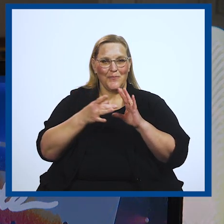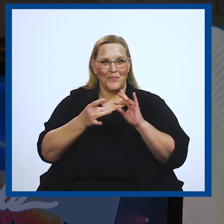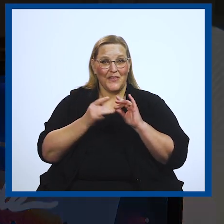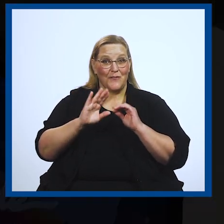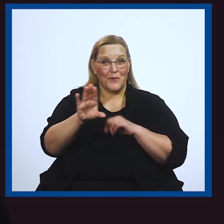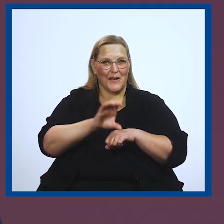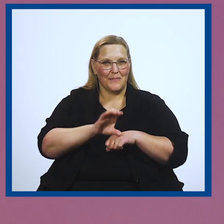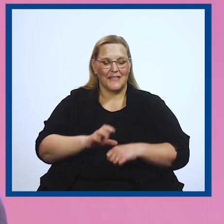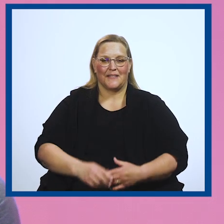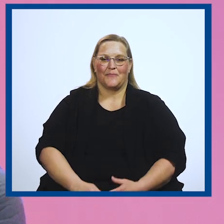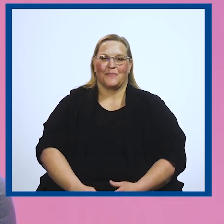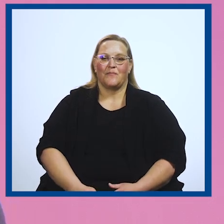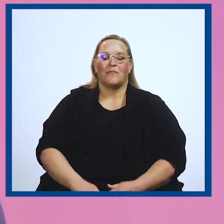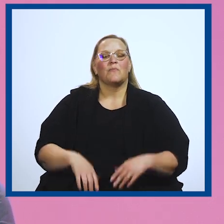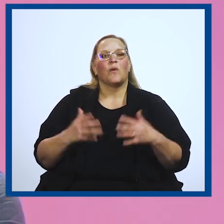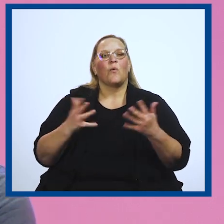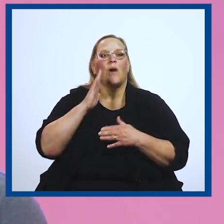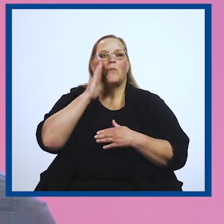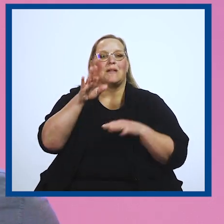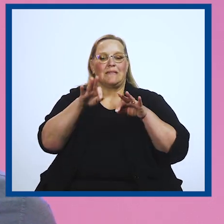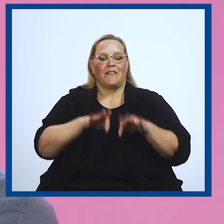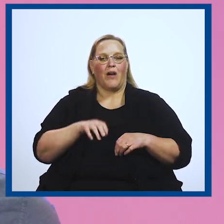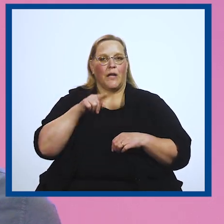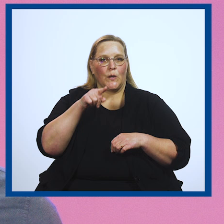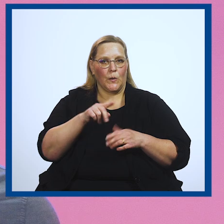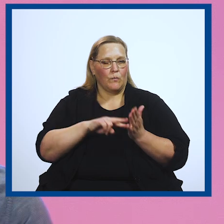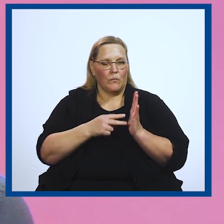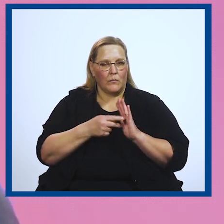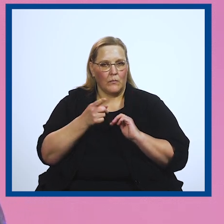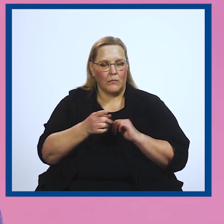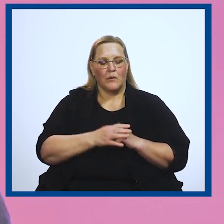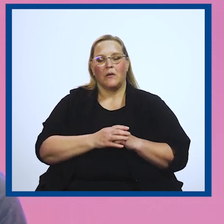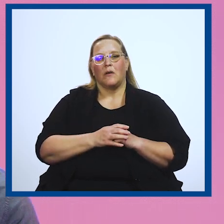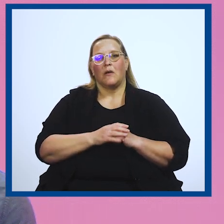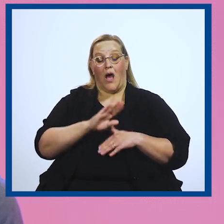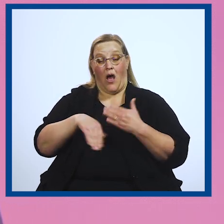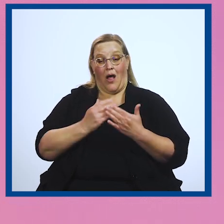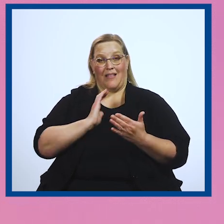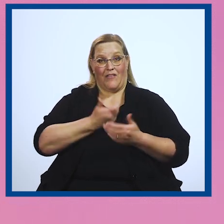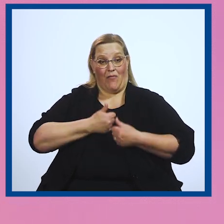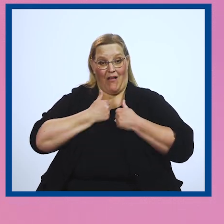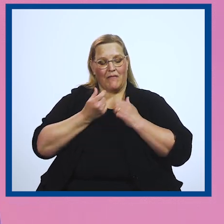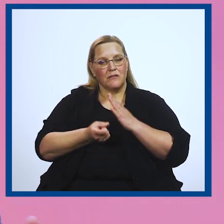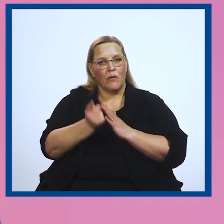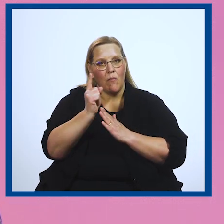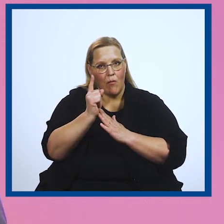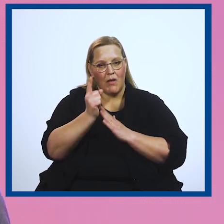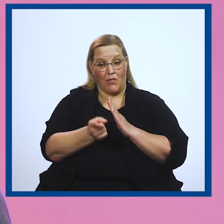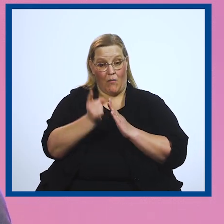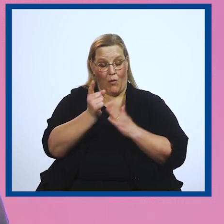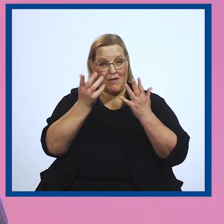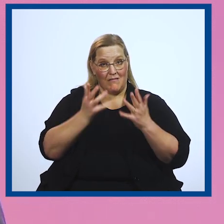campus. What will define you? You see, in all of our lives comes a moment that after that